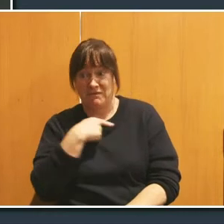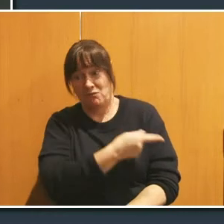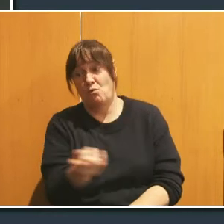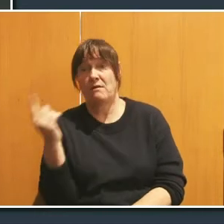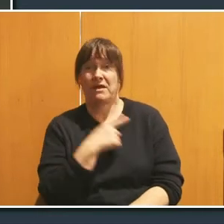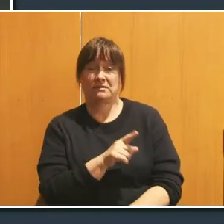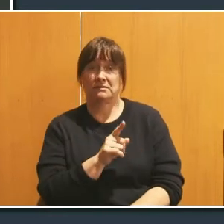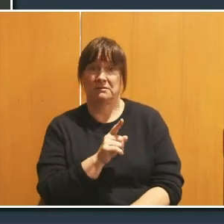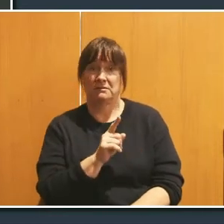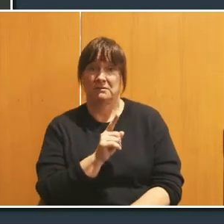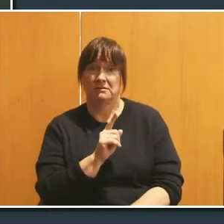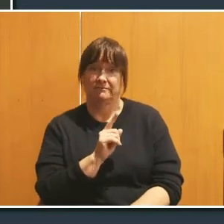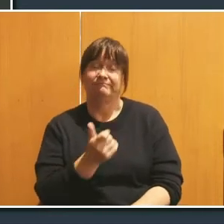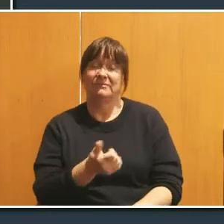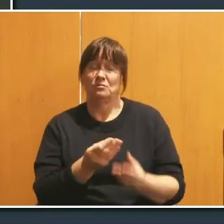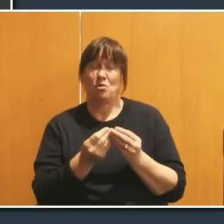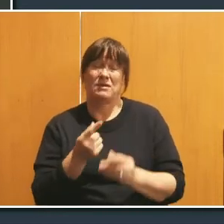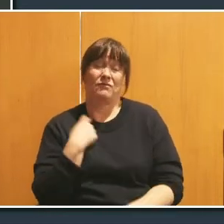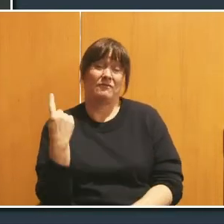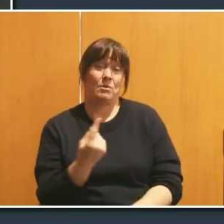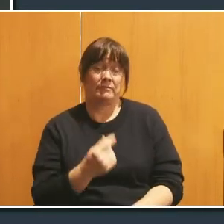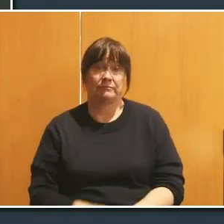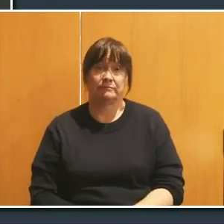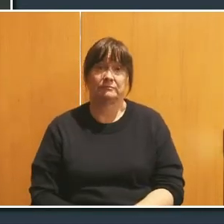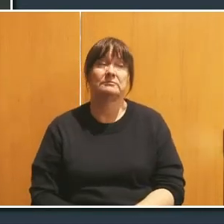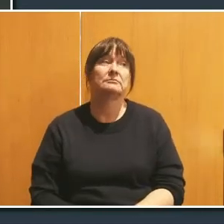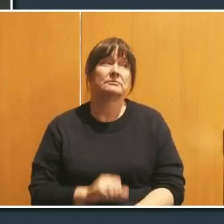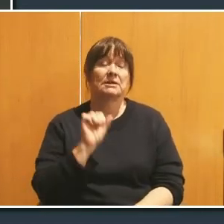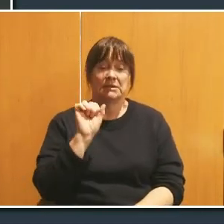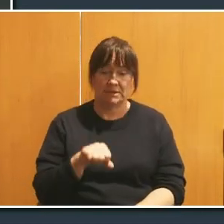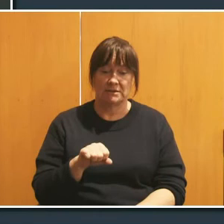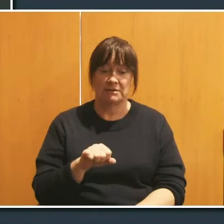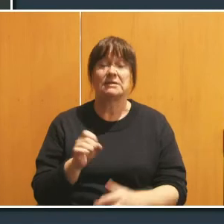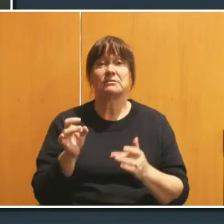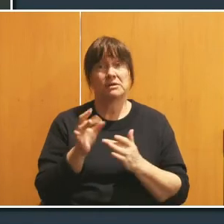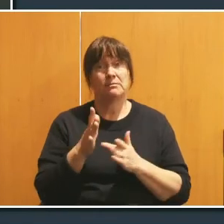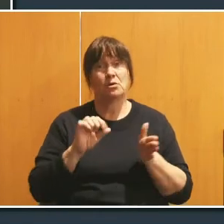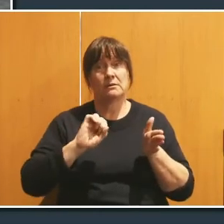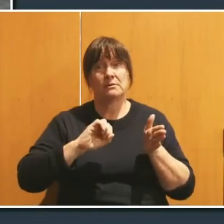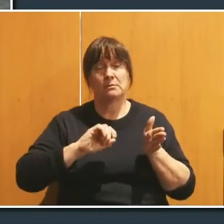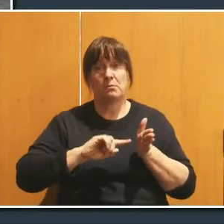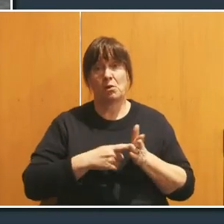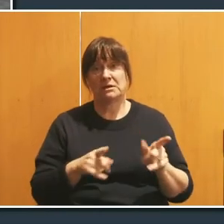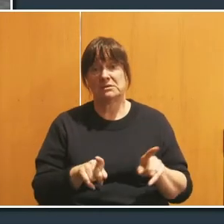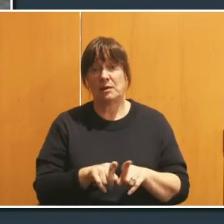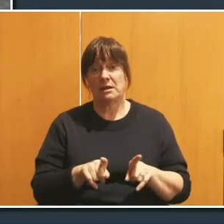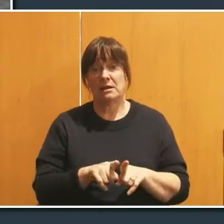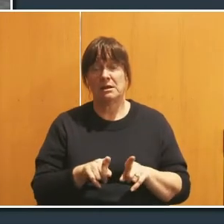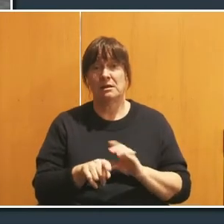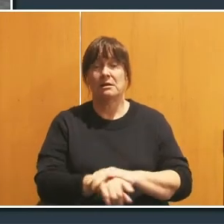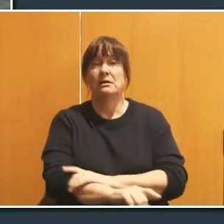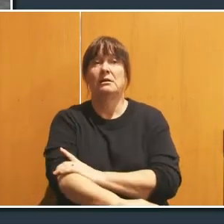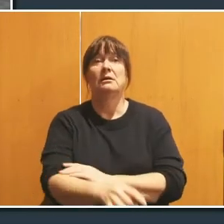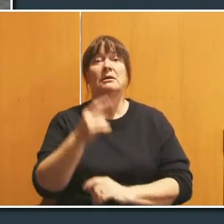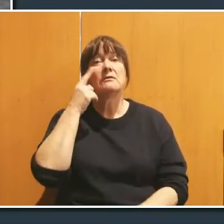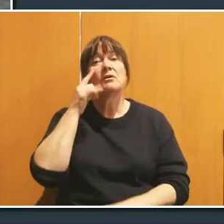in the community is benefiting. Yeah. And I think that's a really, really important point in terms of when we're looking at